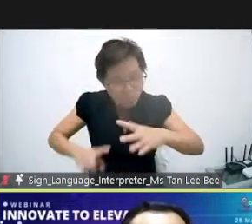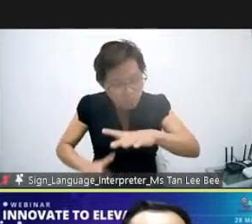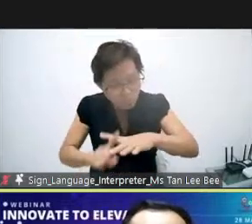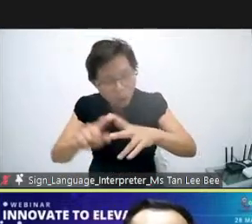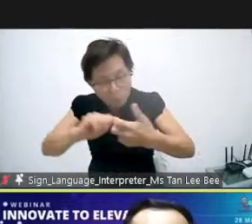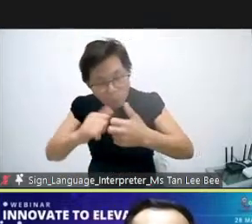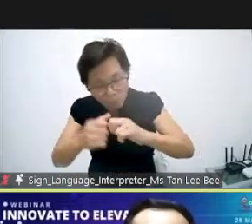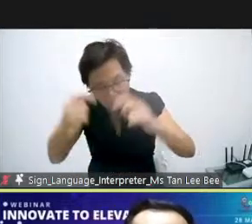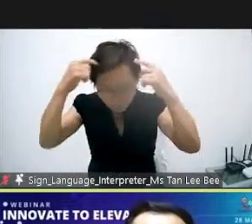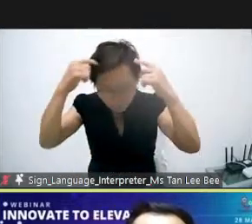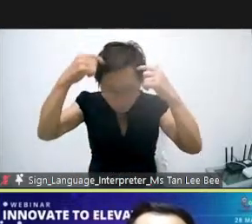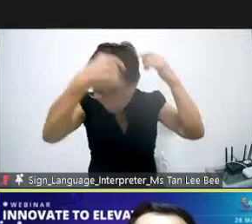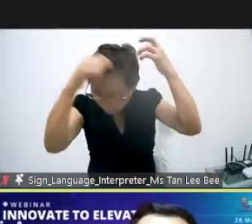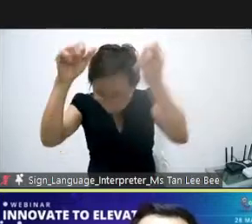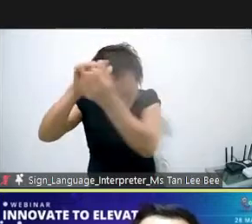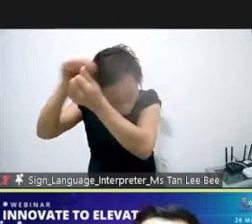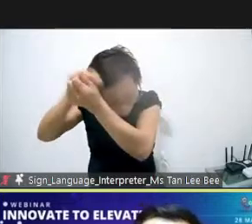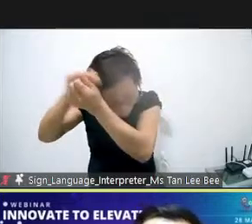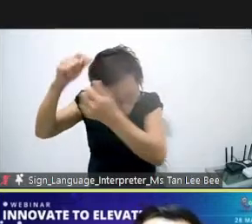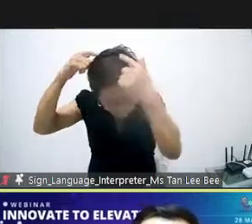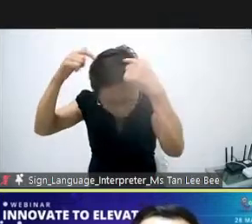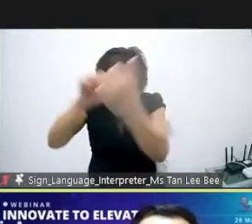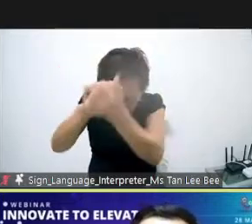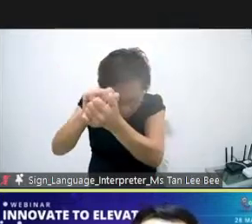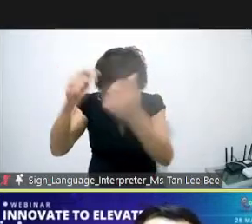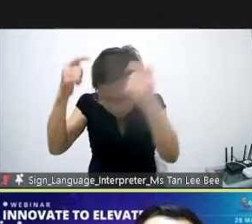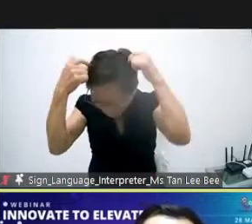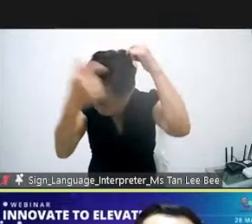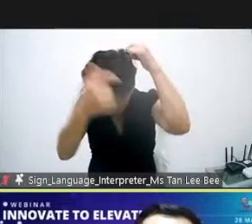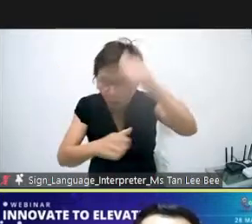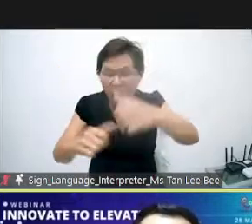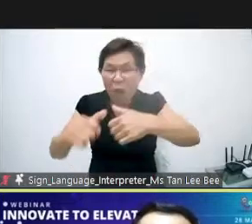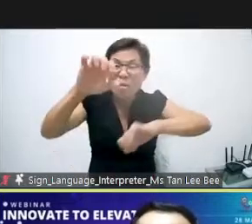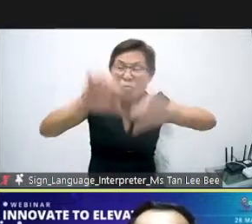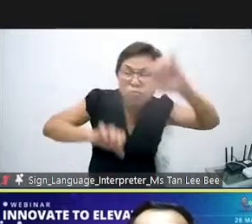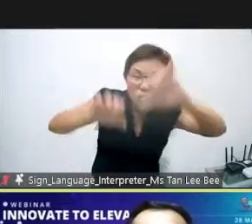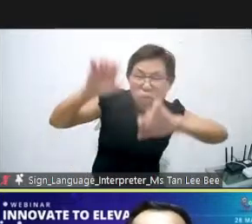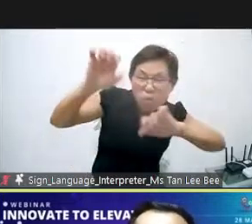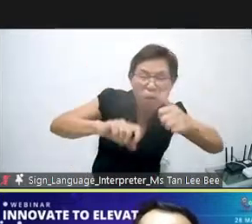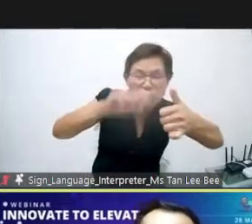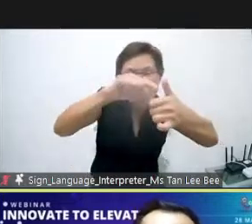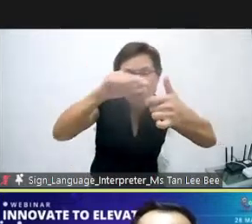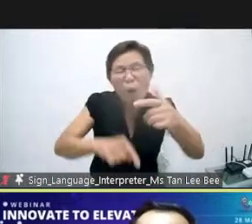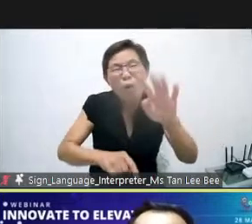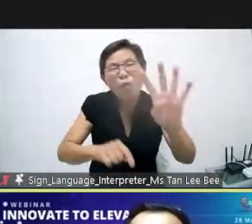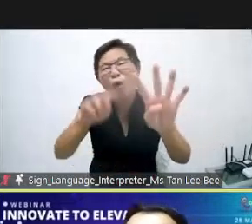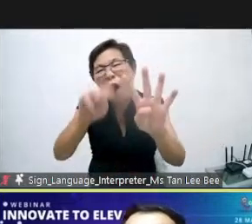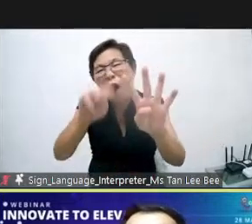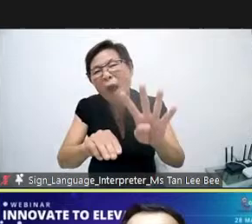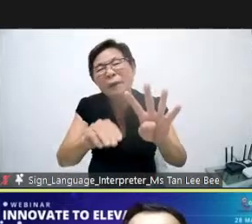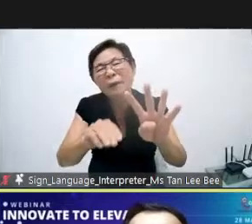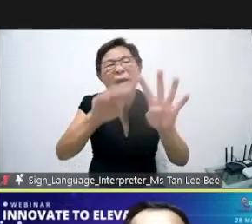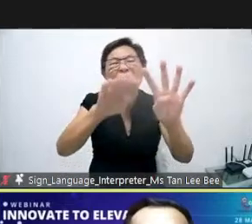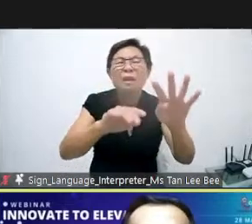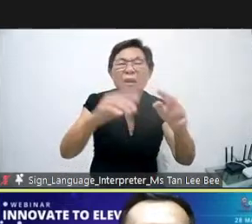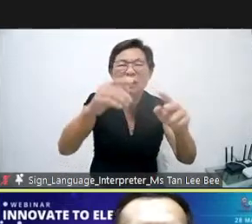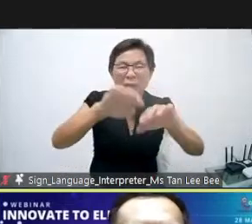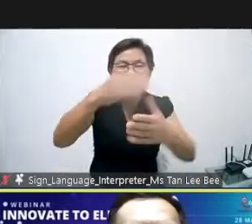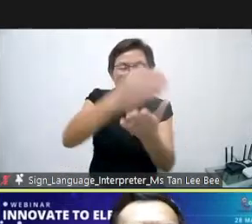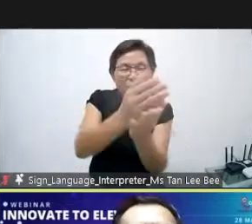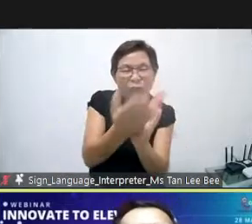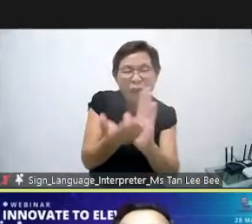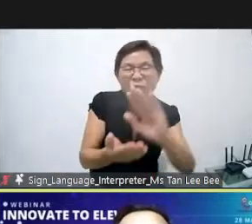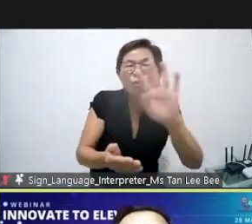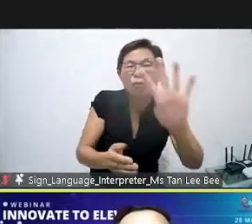do brainstorming. They will start to do all the postmortem, divided it into 4 M's: man, machine, material, method, and so on.